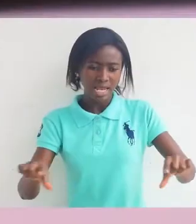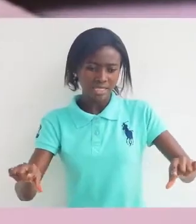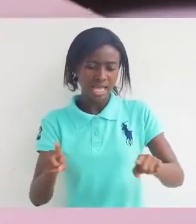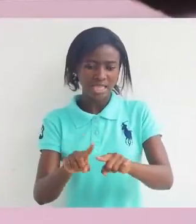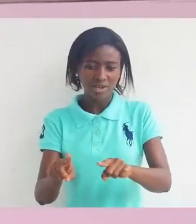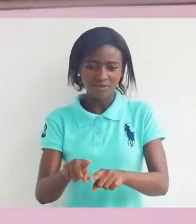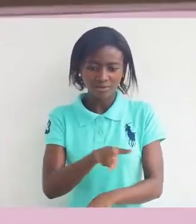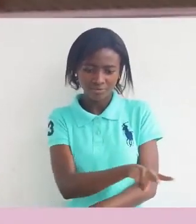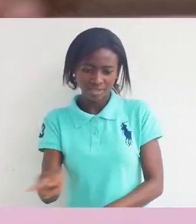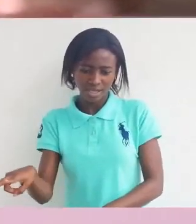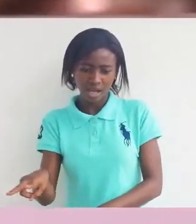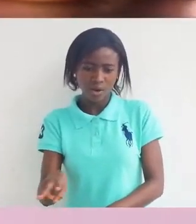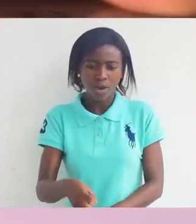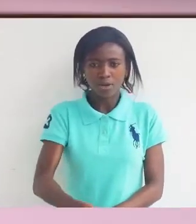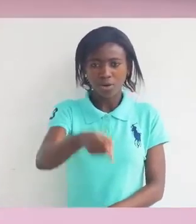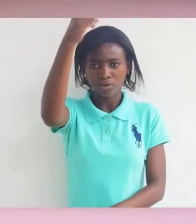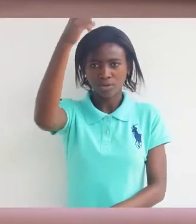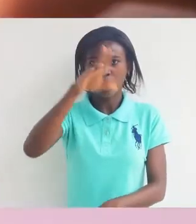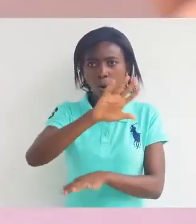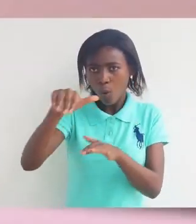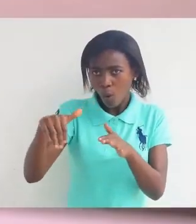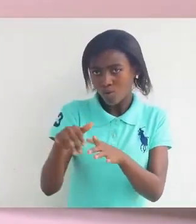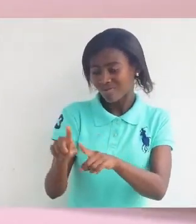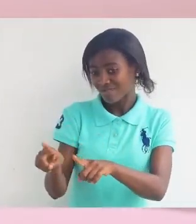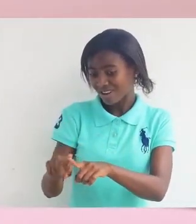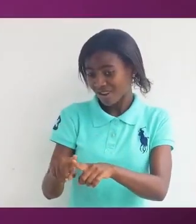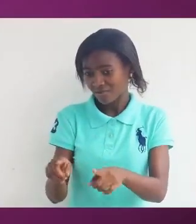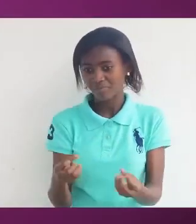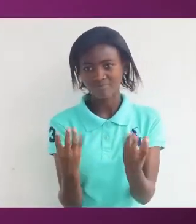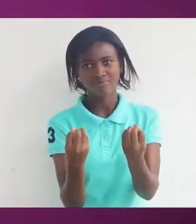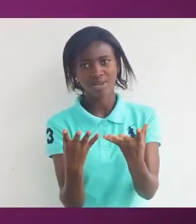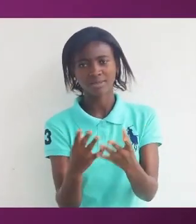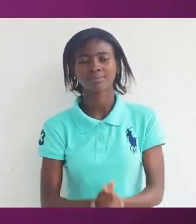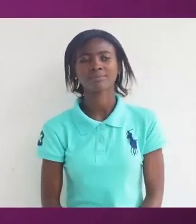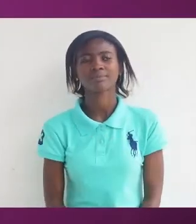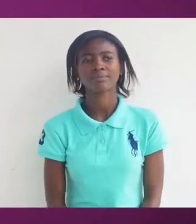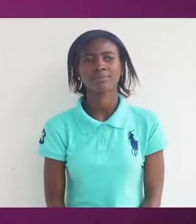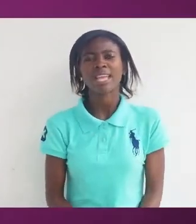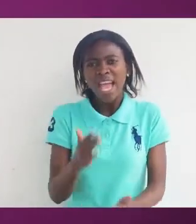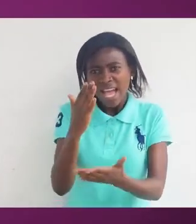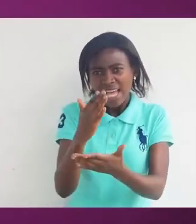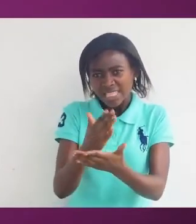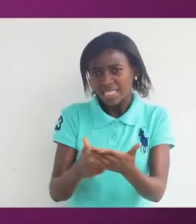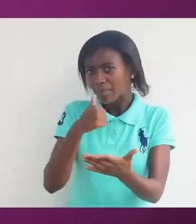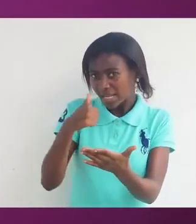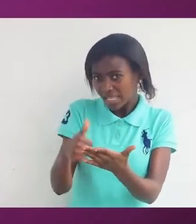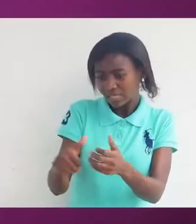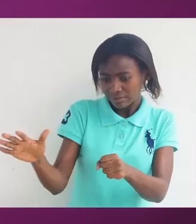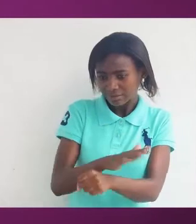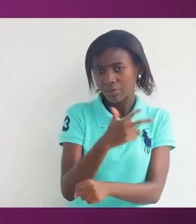several horizontal parallel lines across the vertical. Some letter forms fill 3